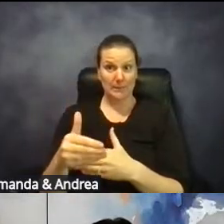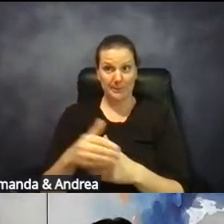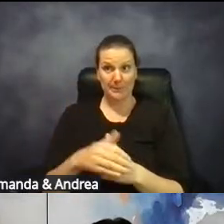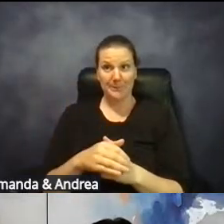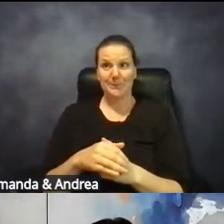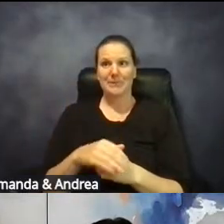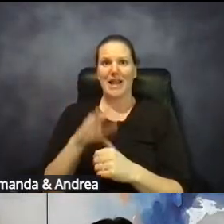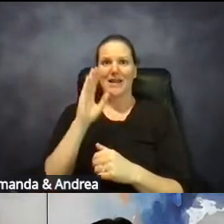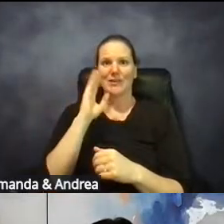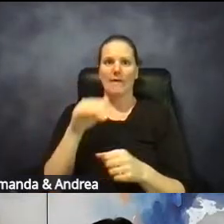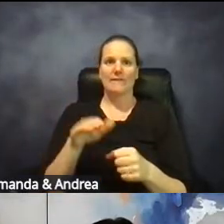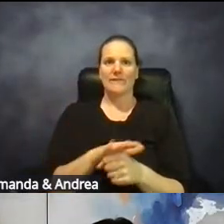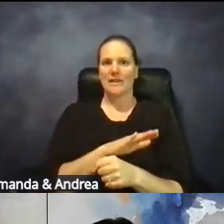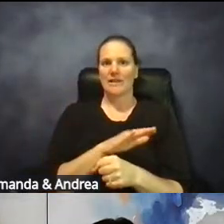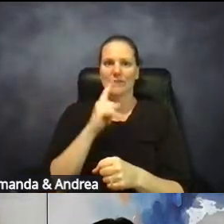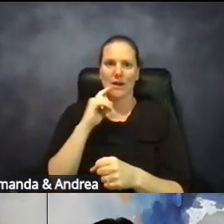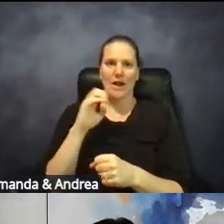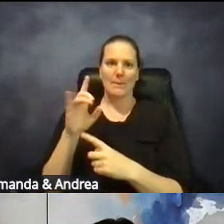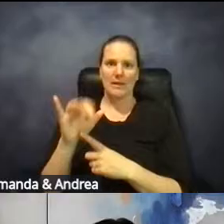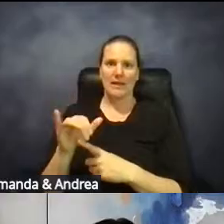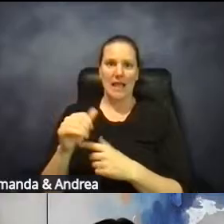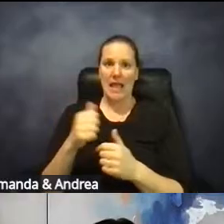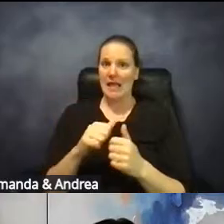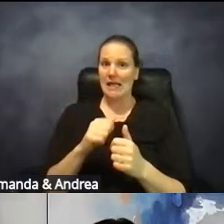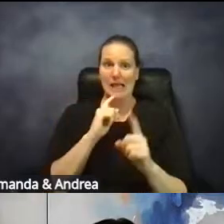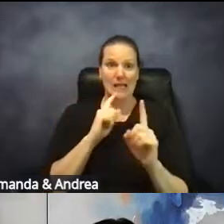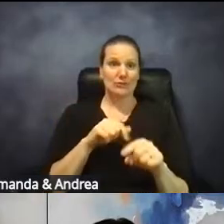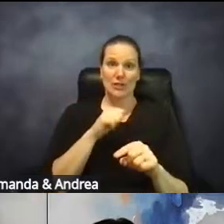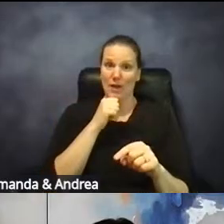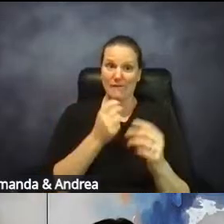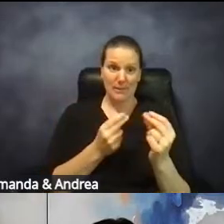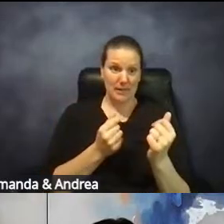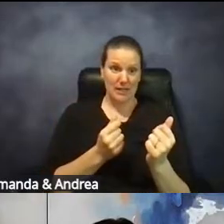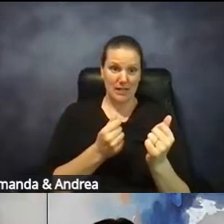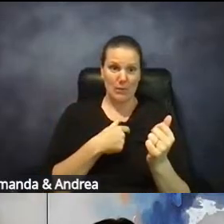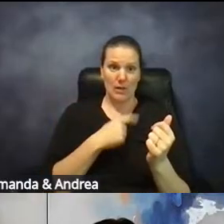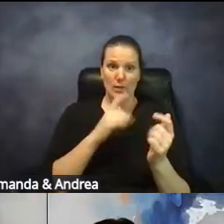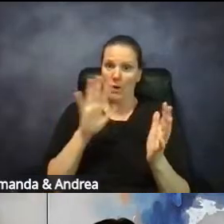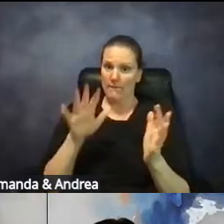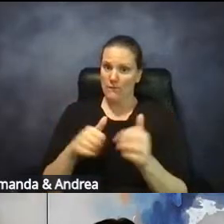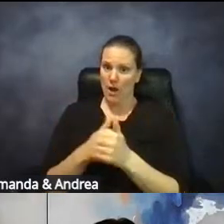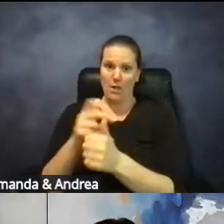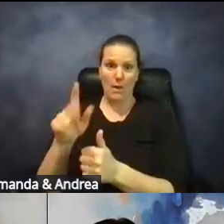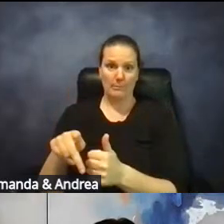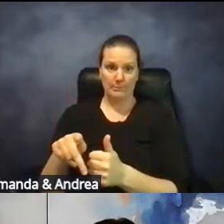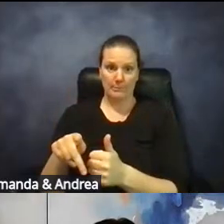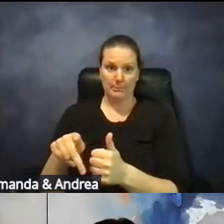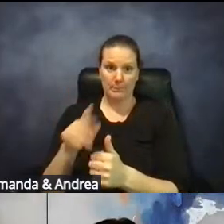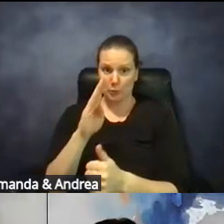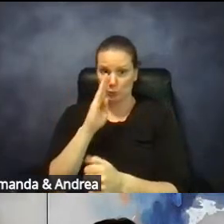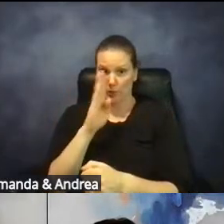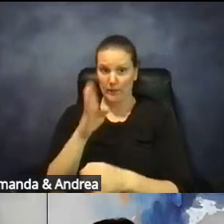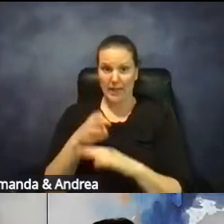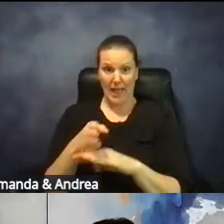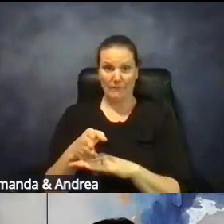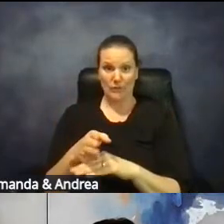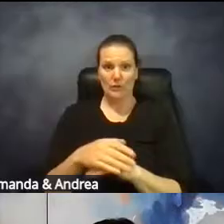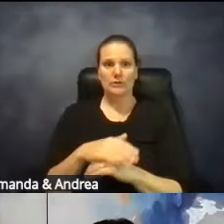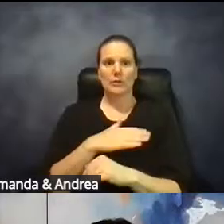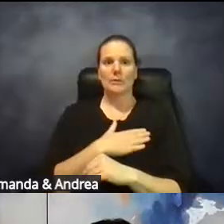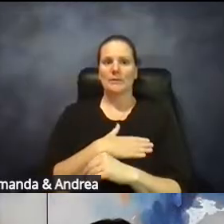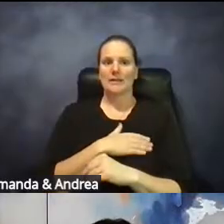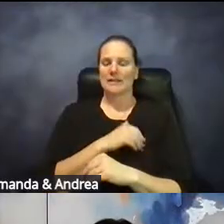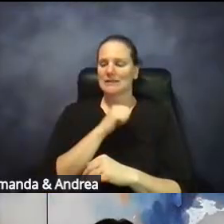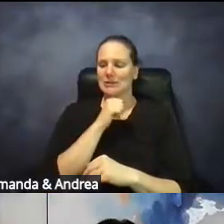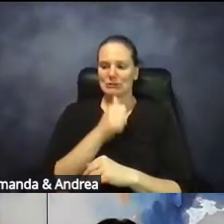I'm filling in for Emily, but any answer that I don't have for you immediately, we will absolutely follow up with you directly afterwards. So please don't shy away